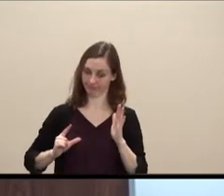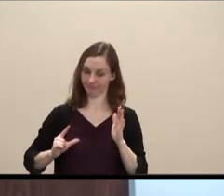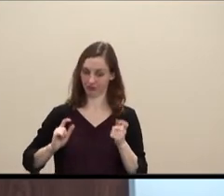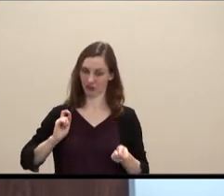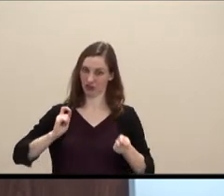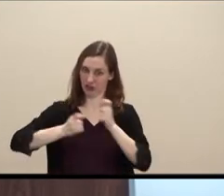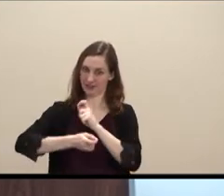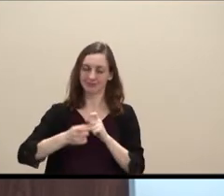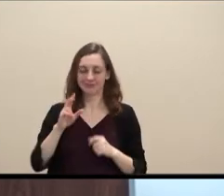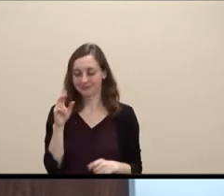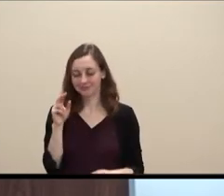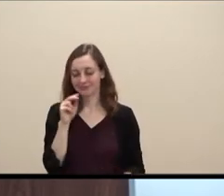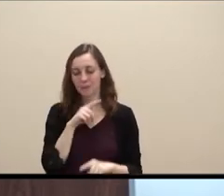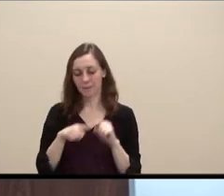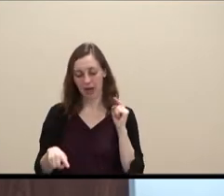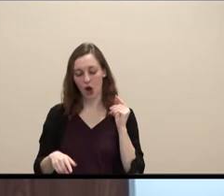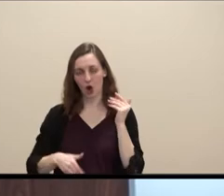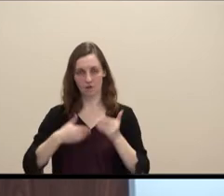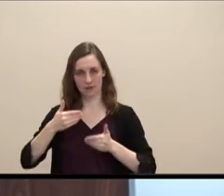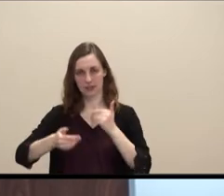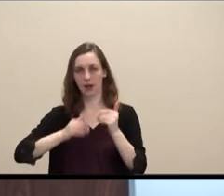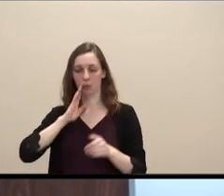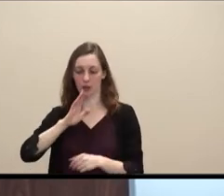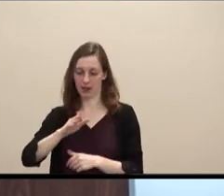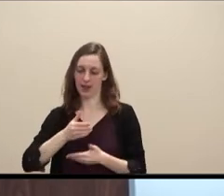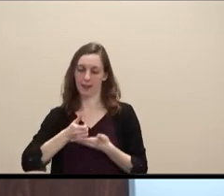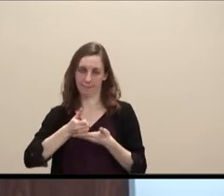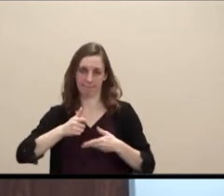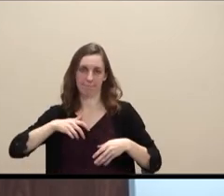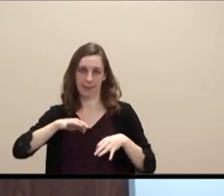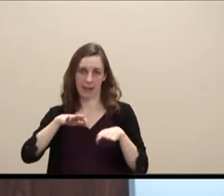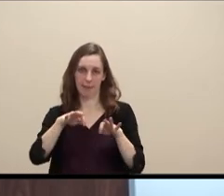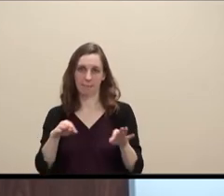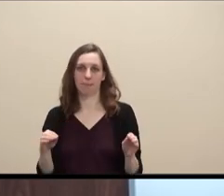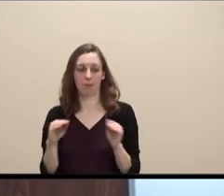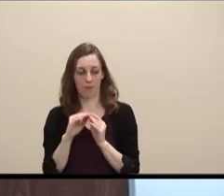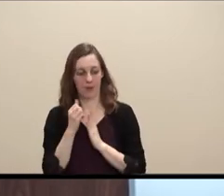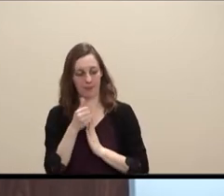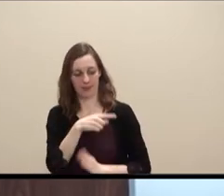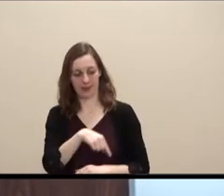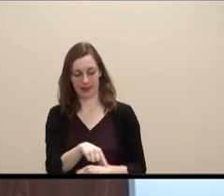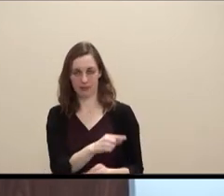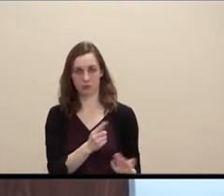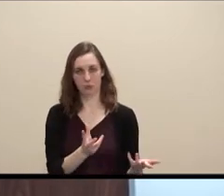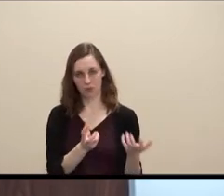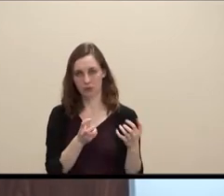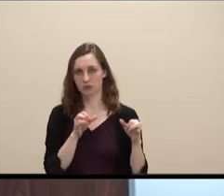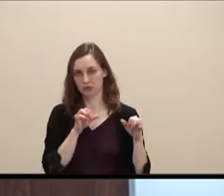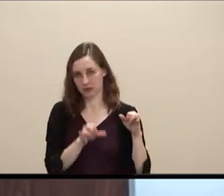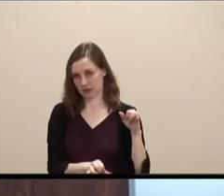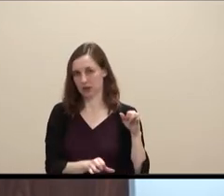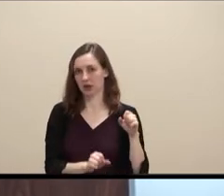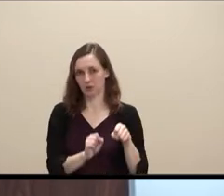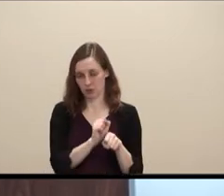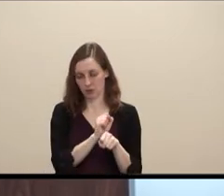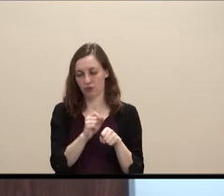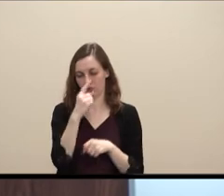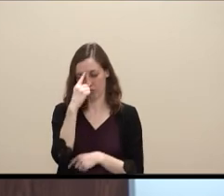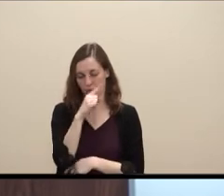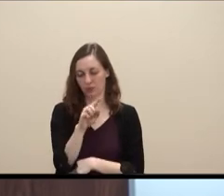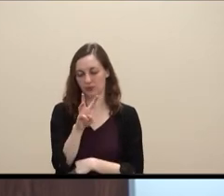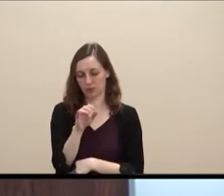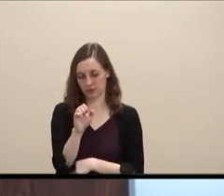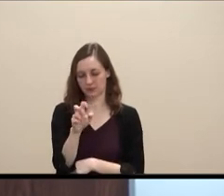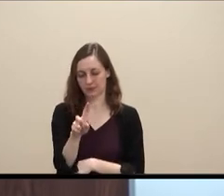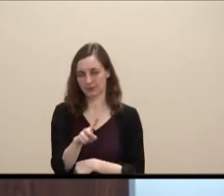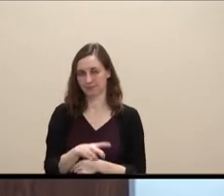it will really pick up momentum. And as we're planning closely with CNI, we see those alignments. And